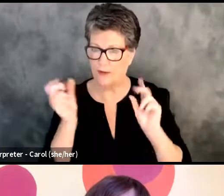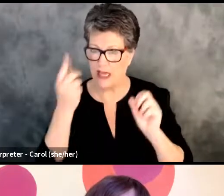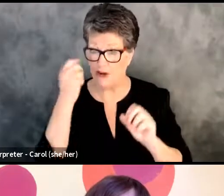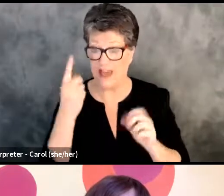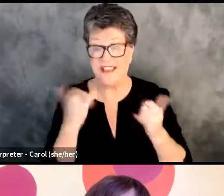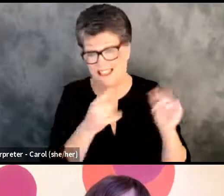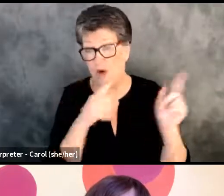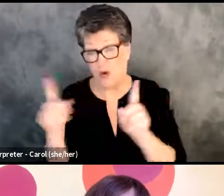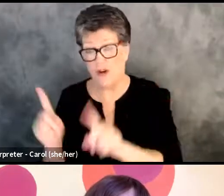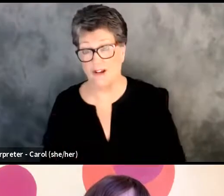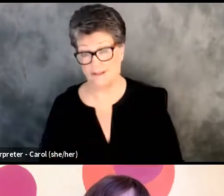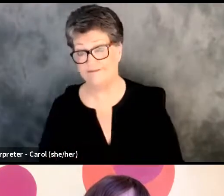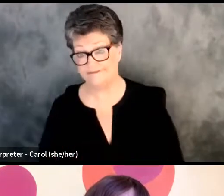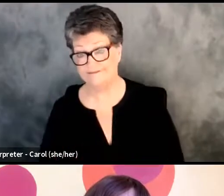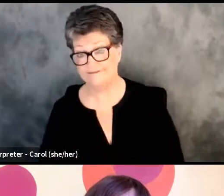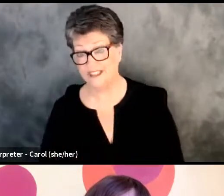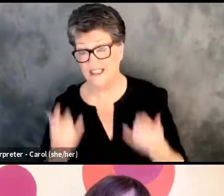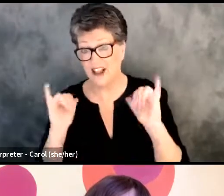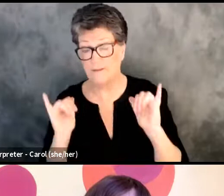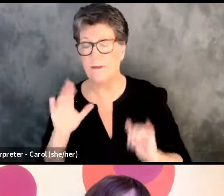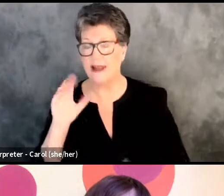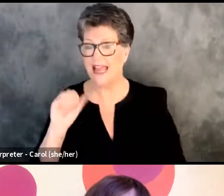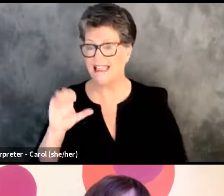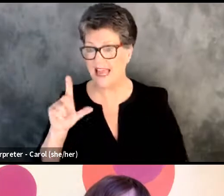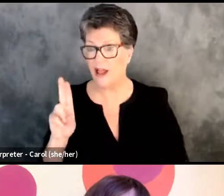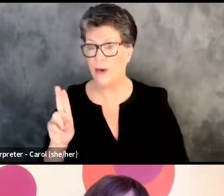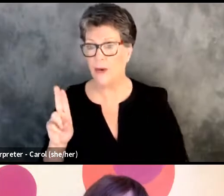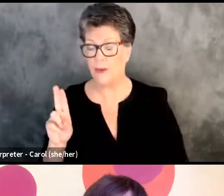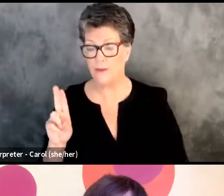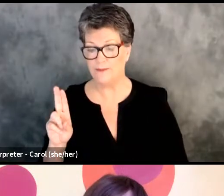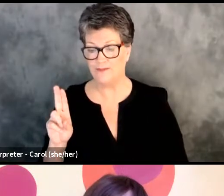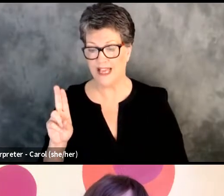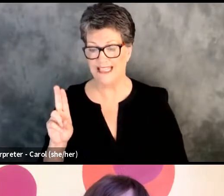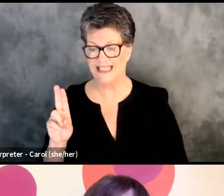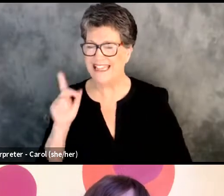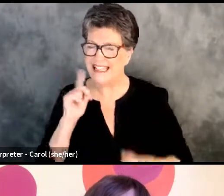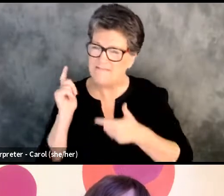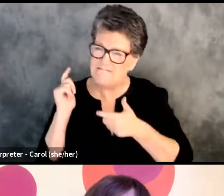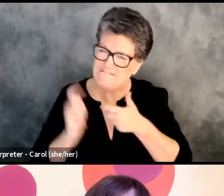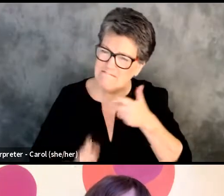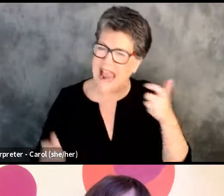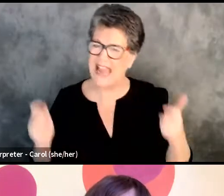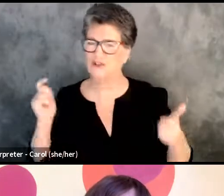go on, but ACLU is like this major